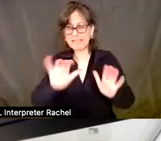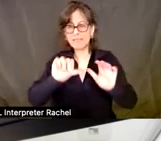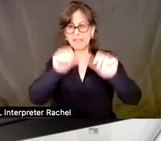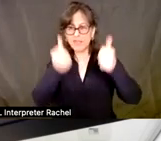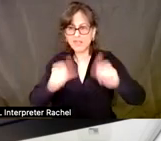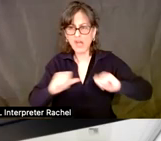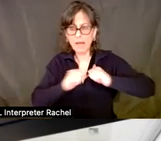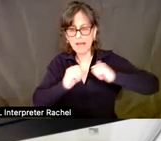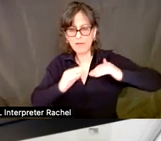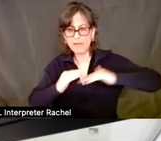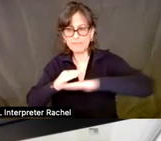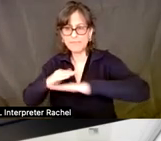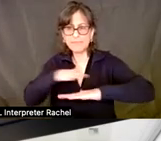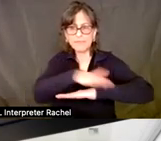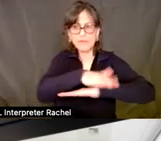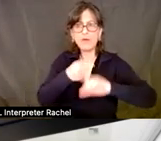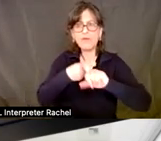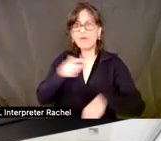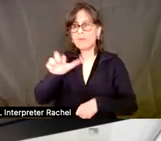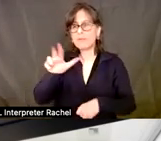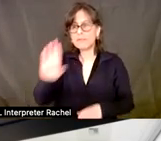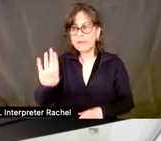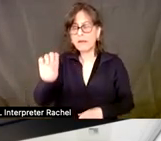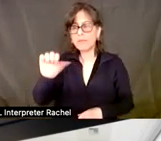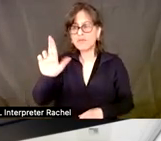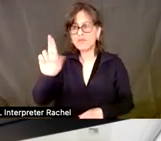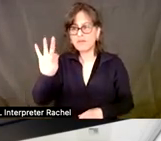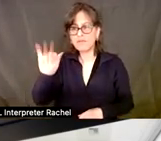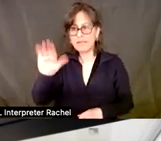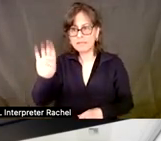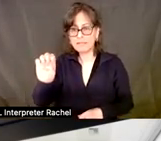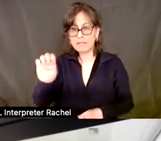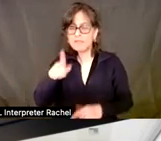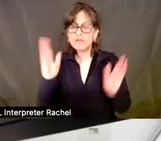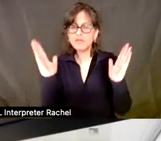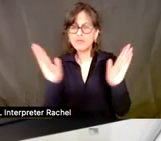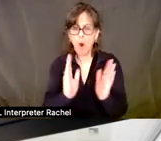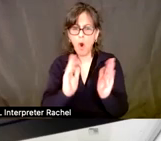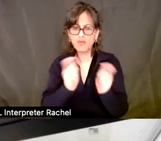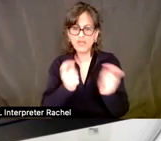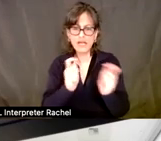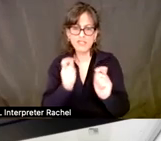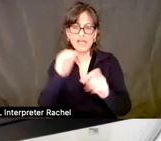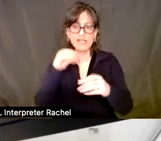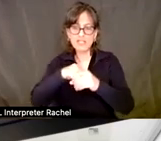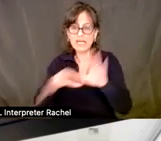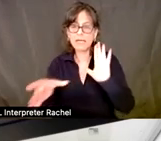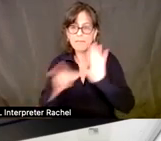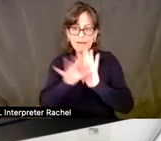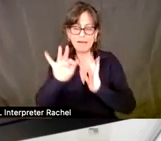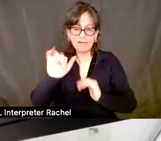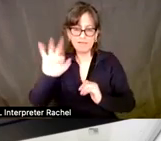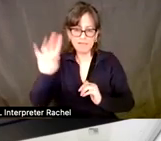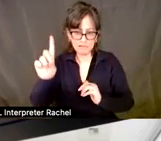the subsurface. This image shows a map of small changes in the magnetic field in that Cambria